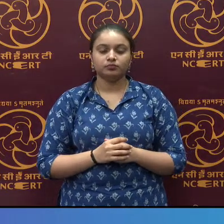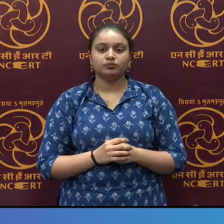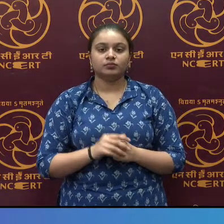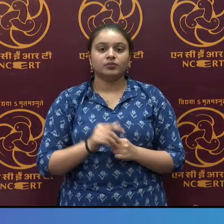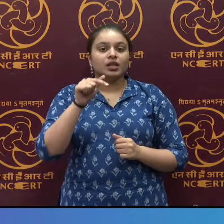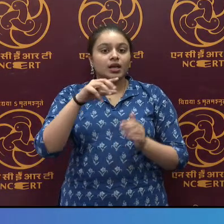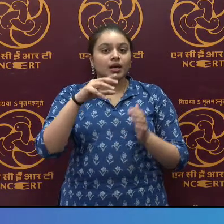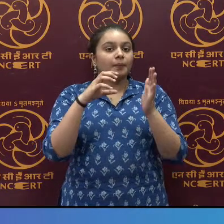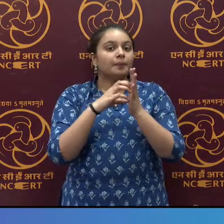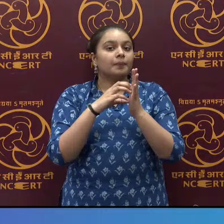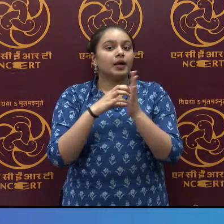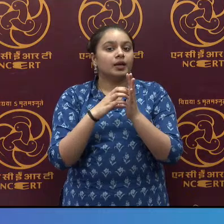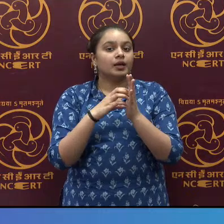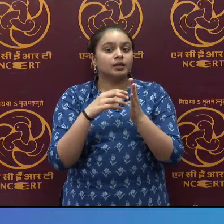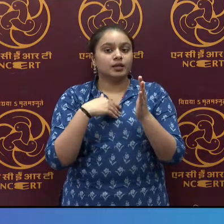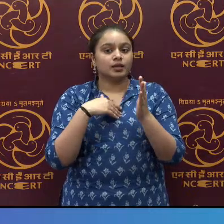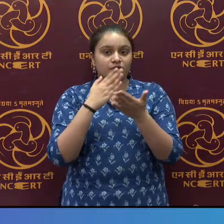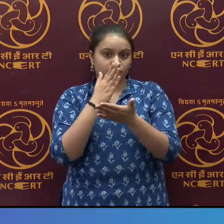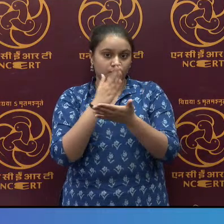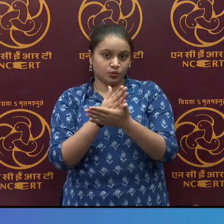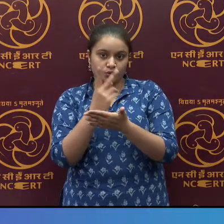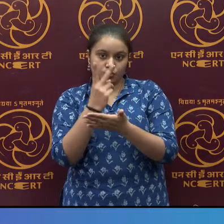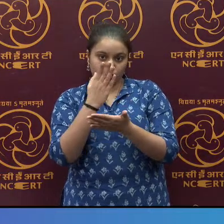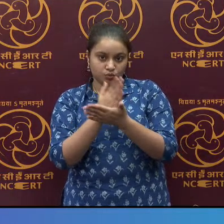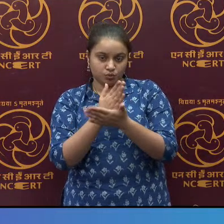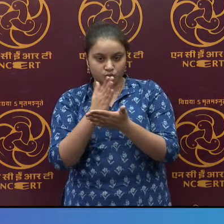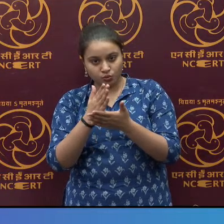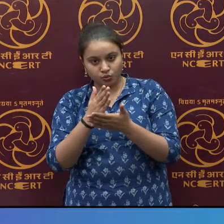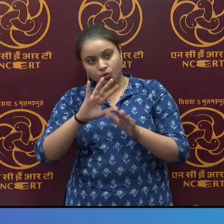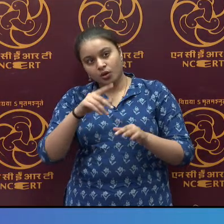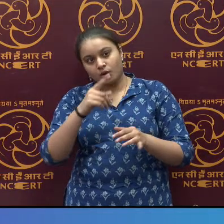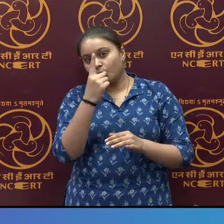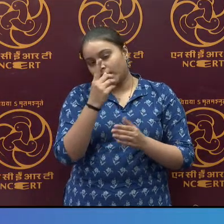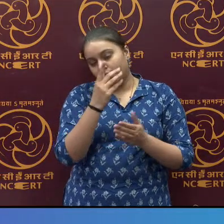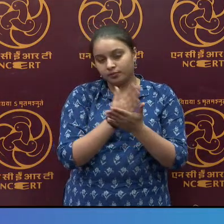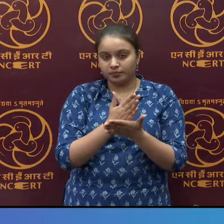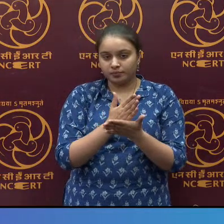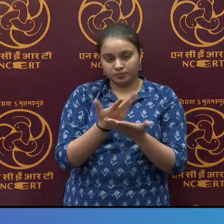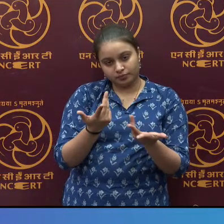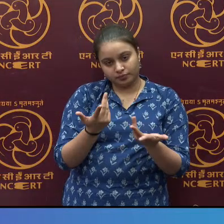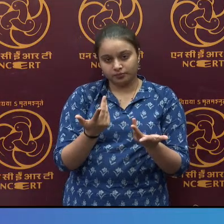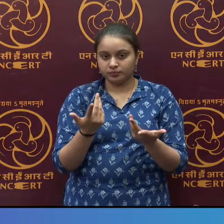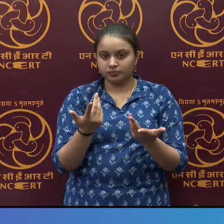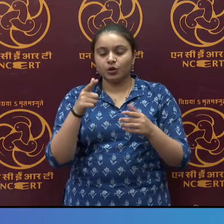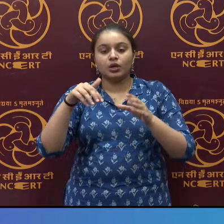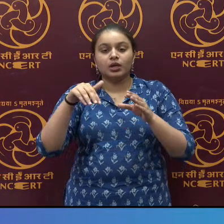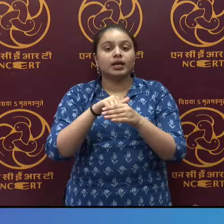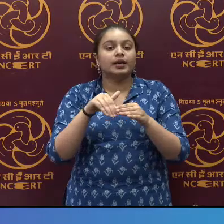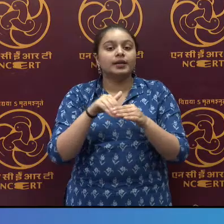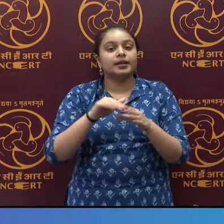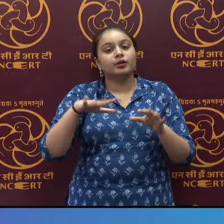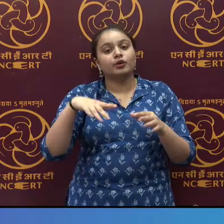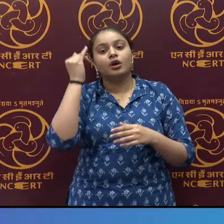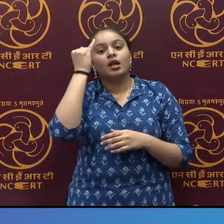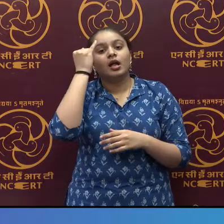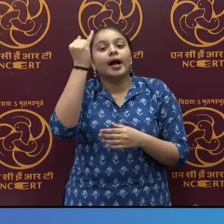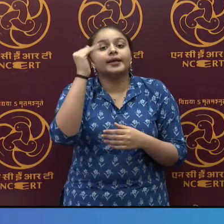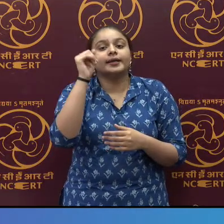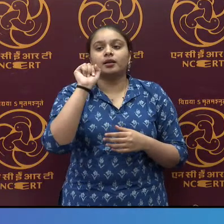This paragraph can be broken into 2 or 1 paragraph depending on the content or the ideas you